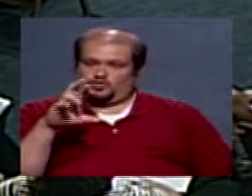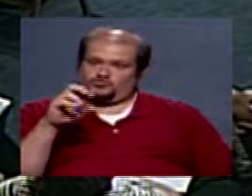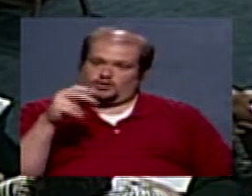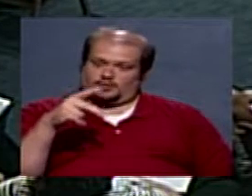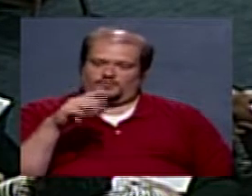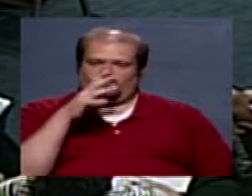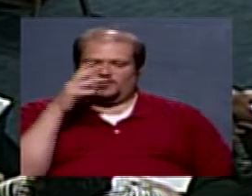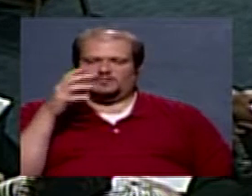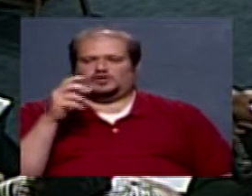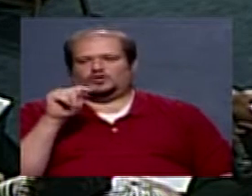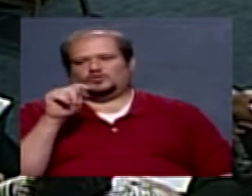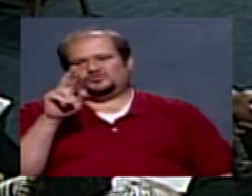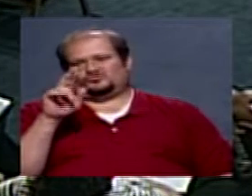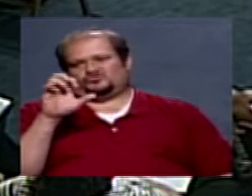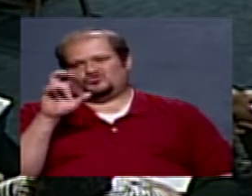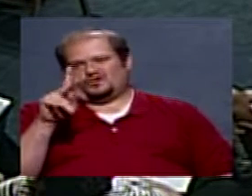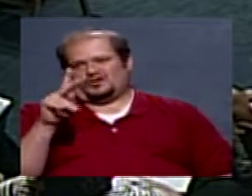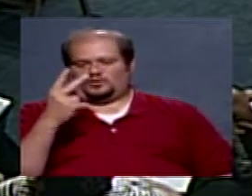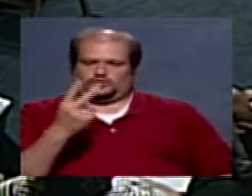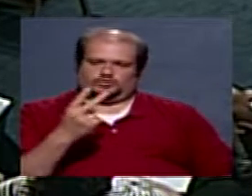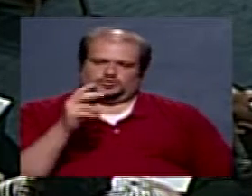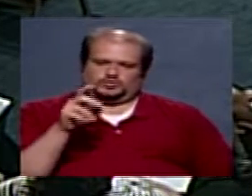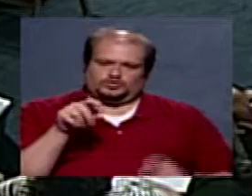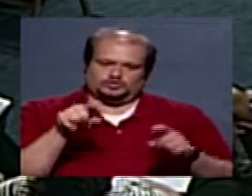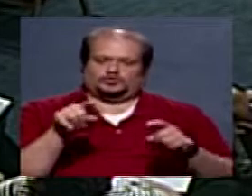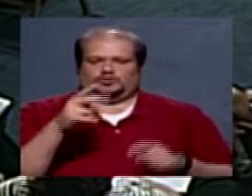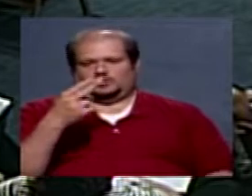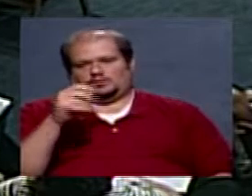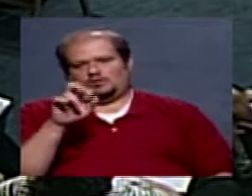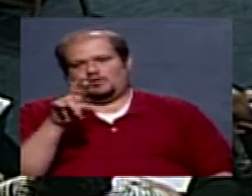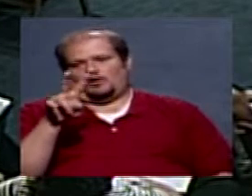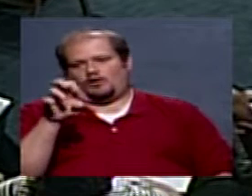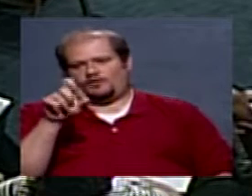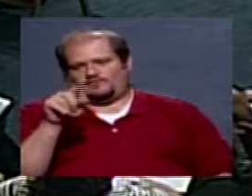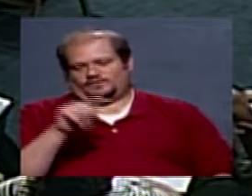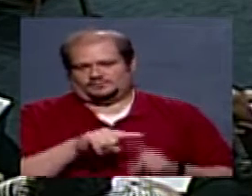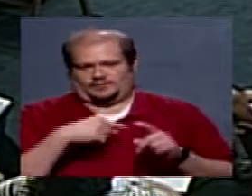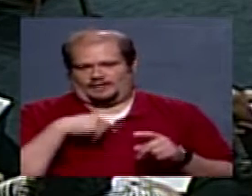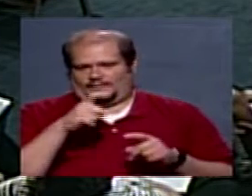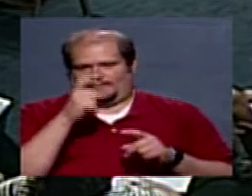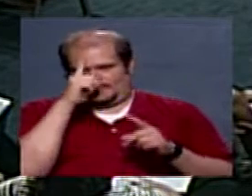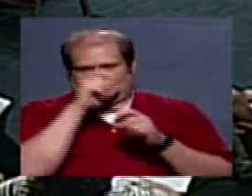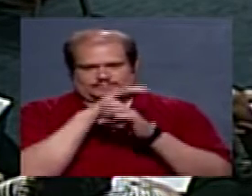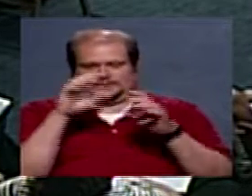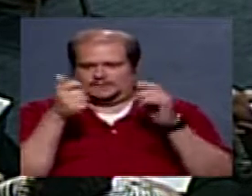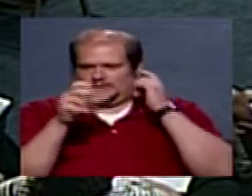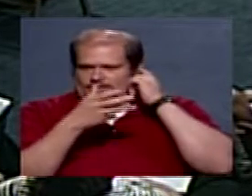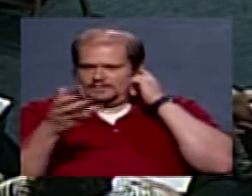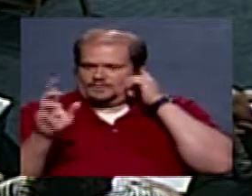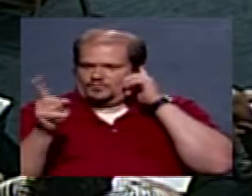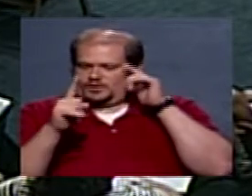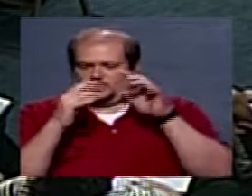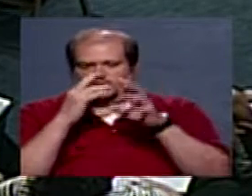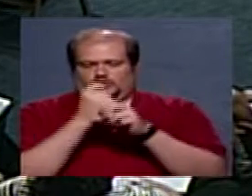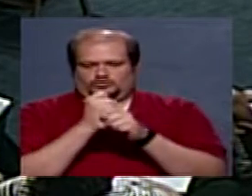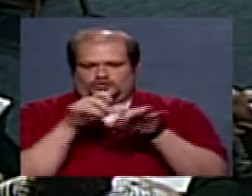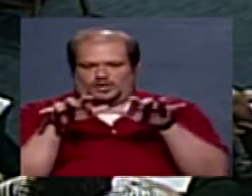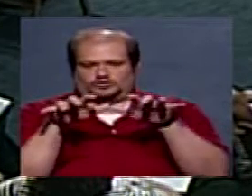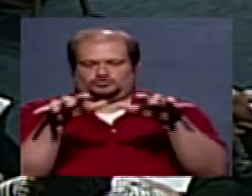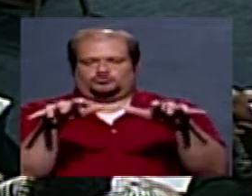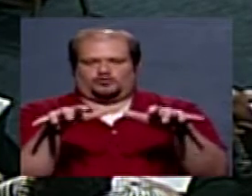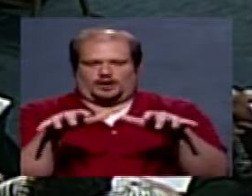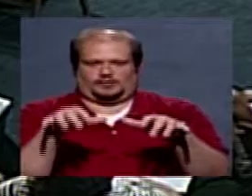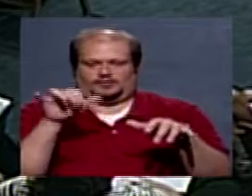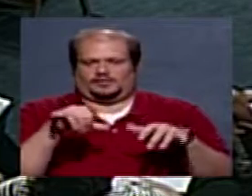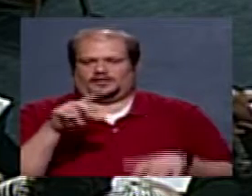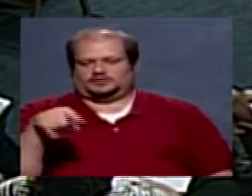maybe a truck or two during harvest season or whatever, but I can't see anything where it would attract a crowd.